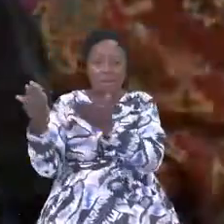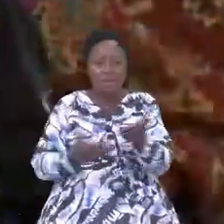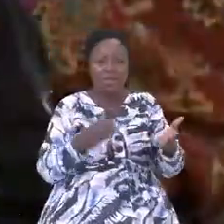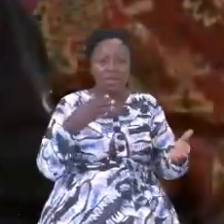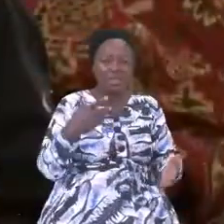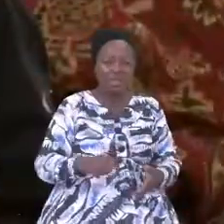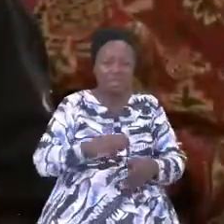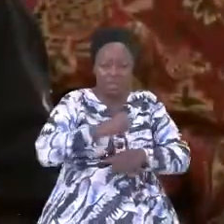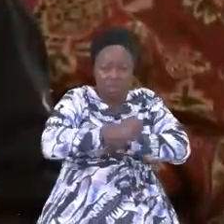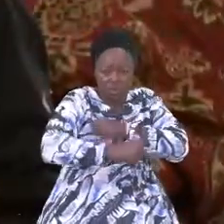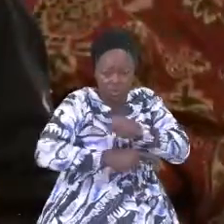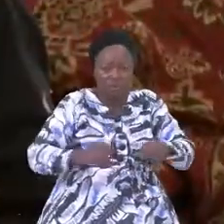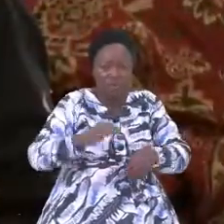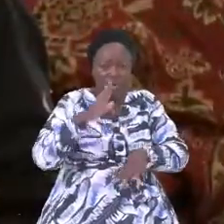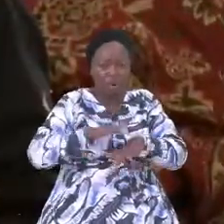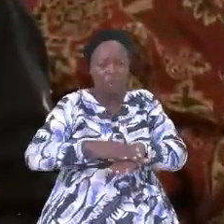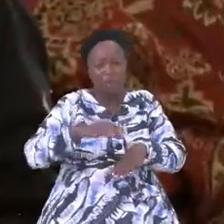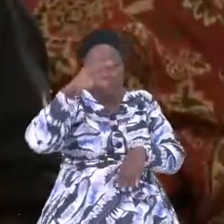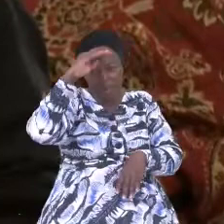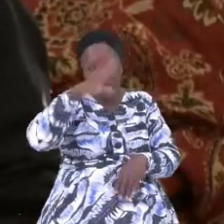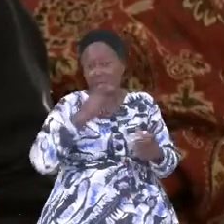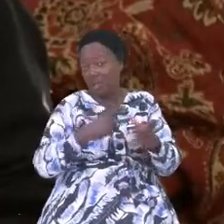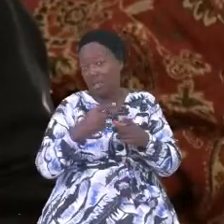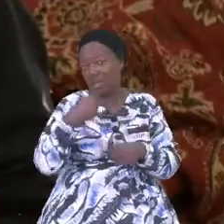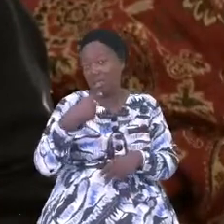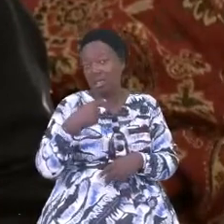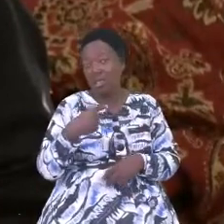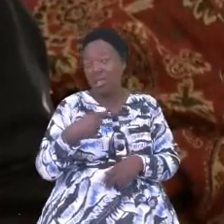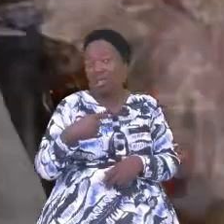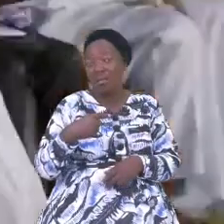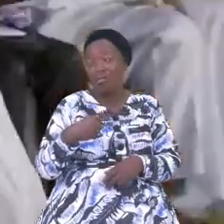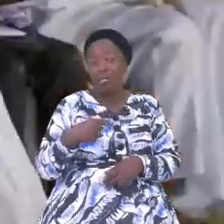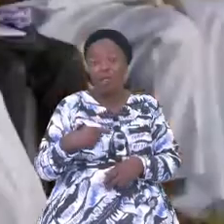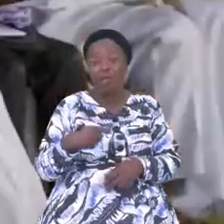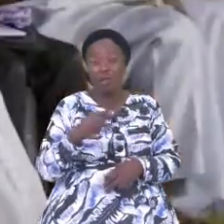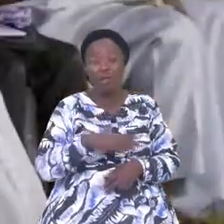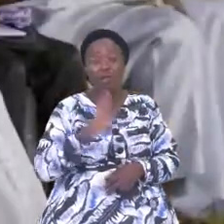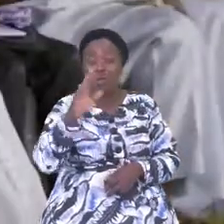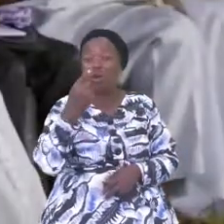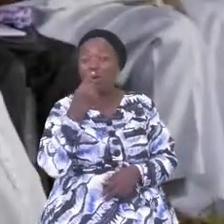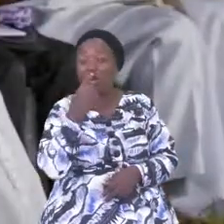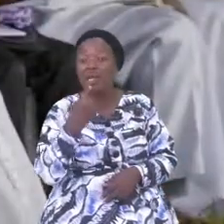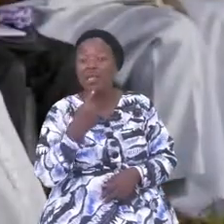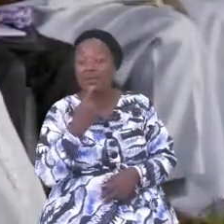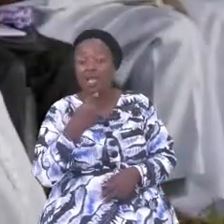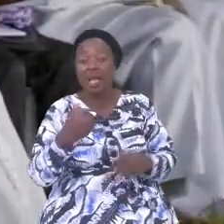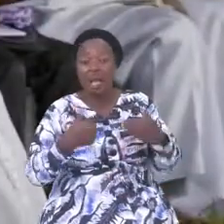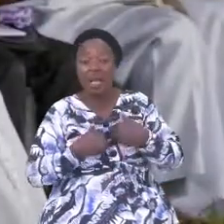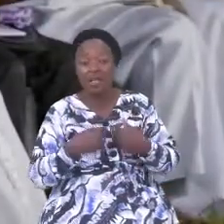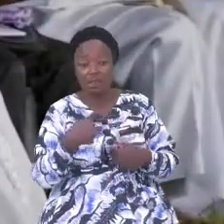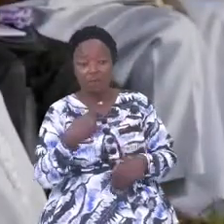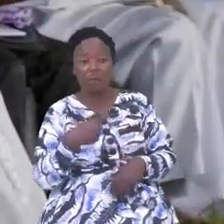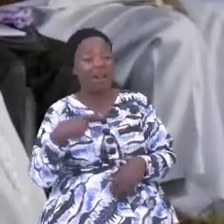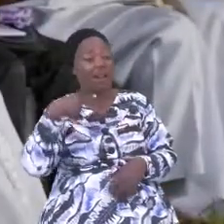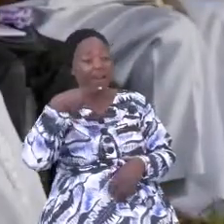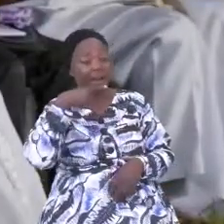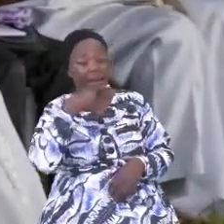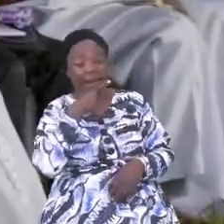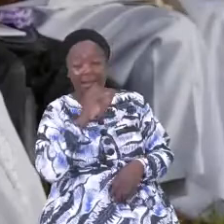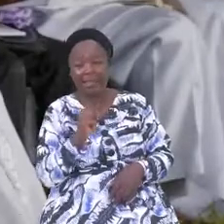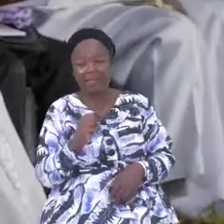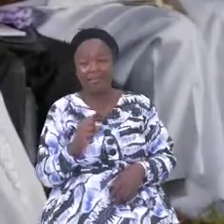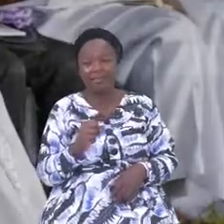of man. And then it says, your lips have spoken lies. Is there anyone